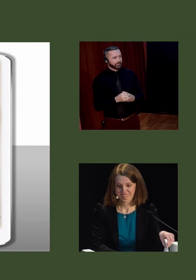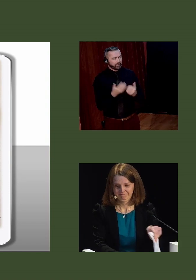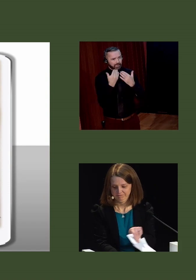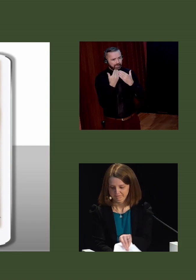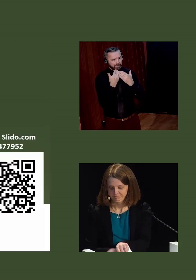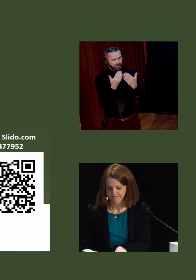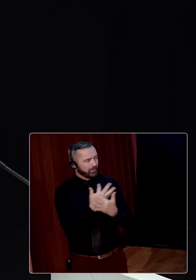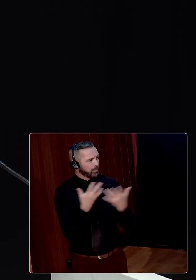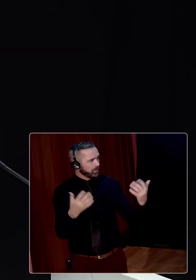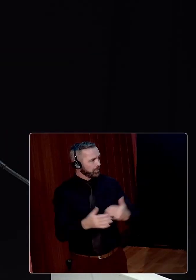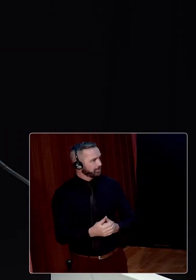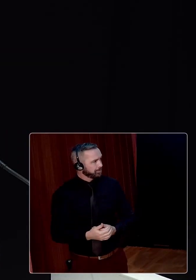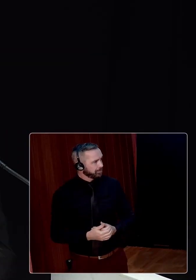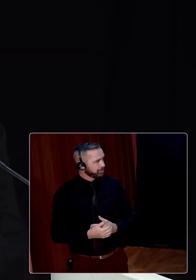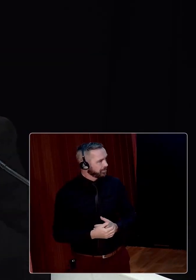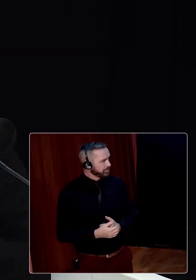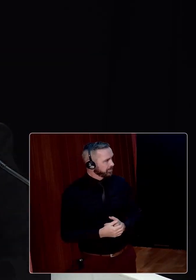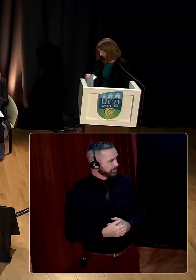much.